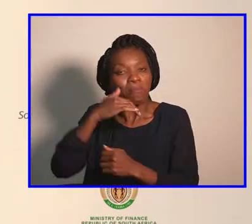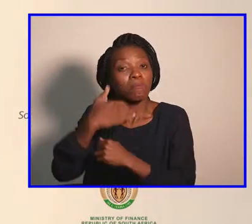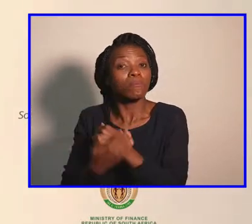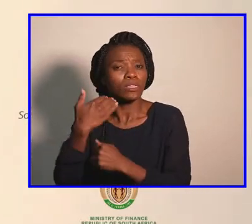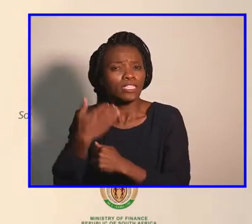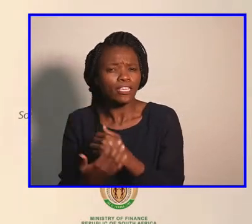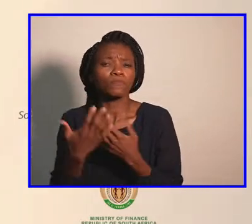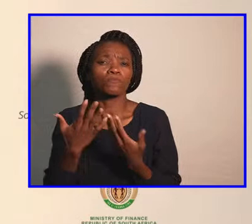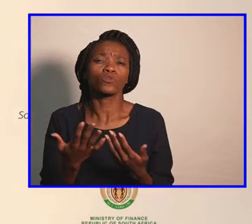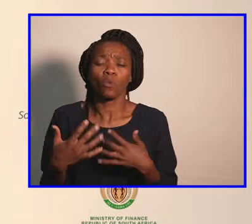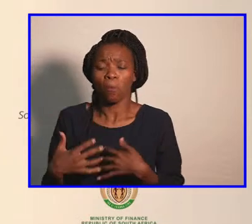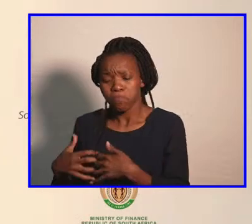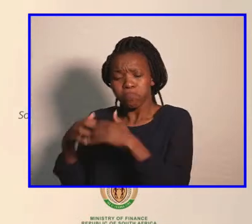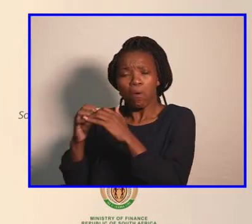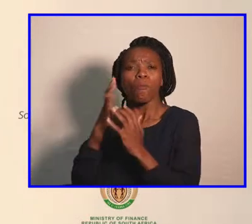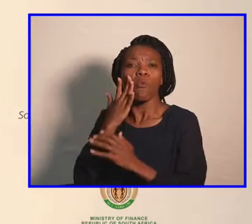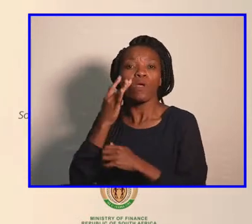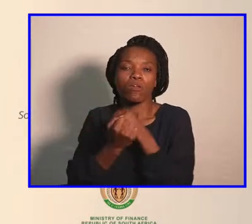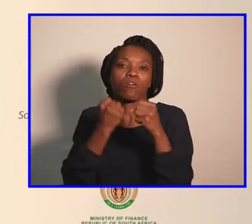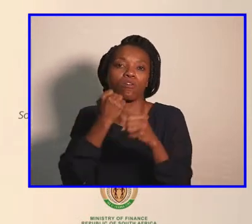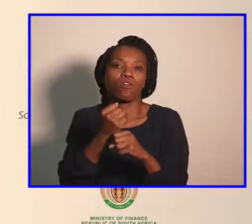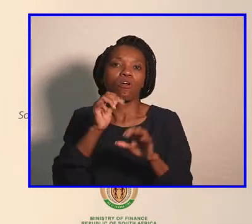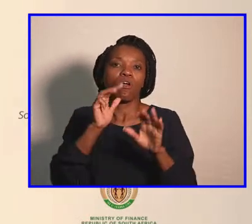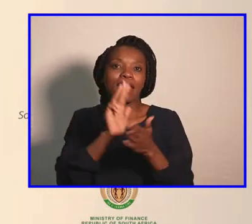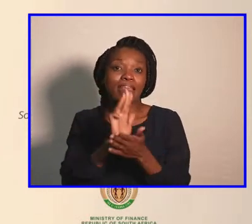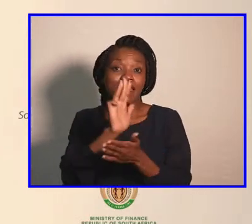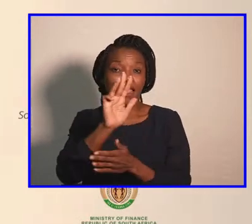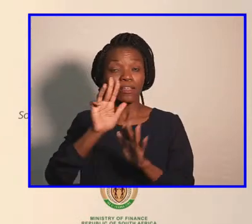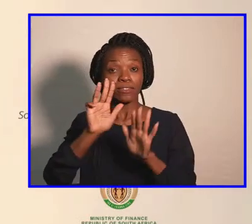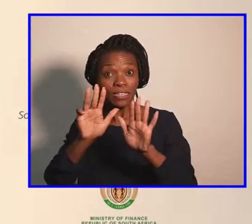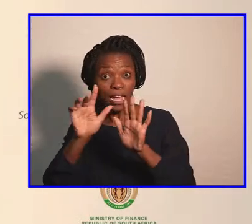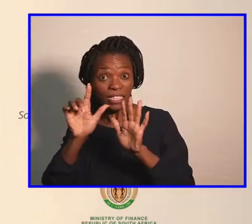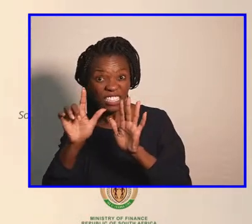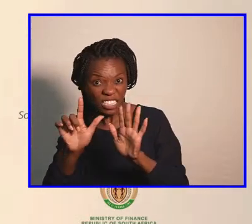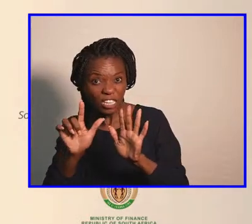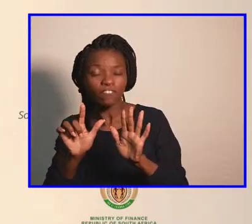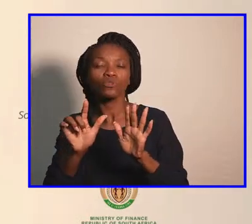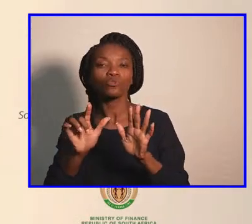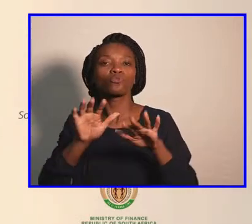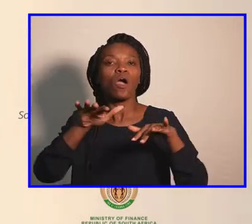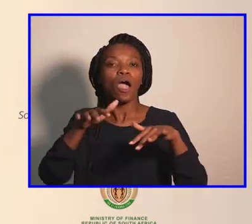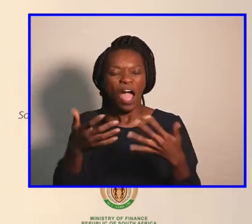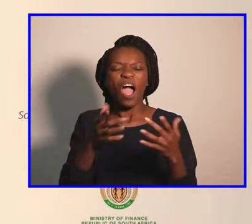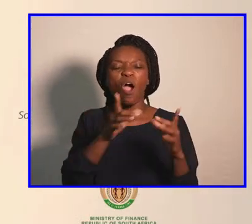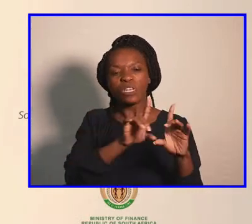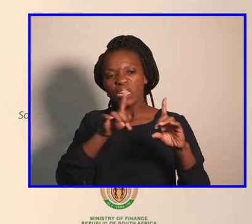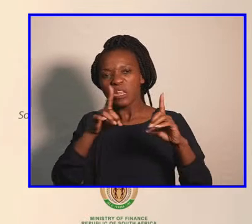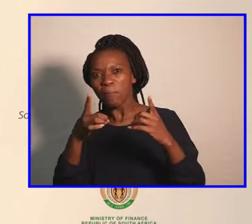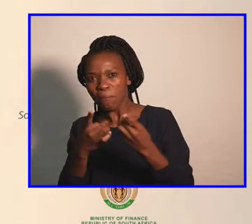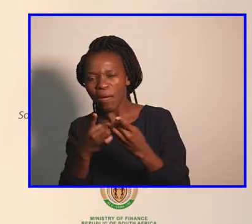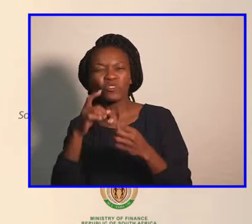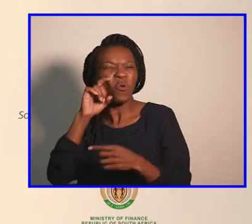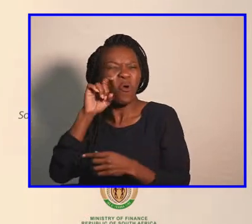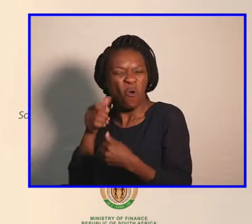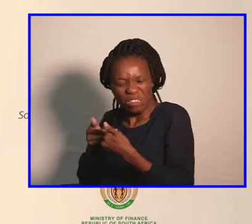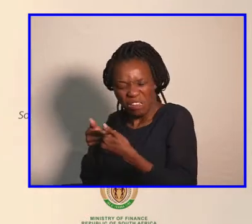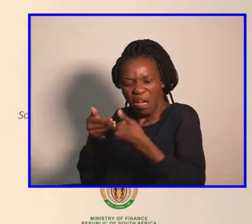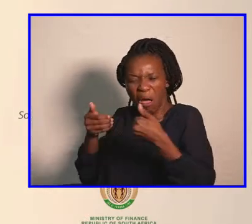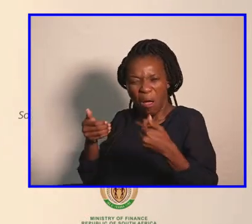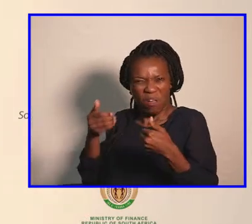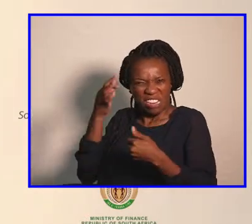in 1997 through the merger of Customs and Inland Revenue Department of the old apartheid